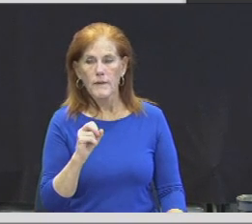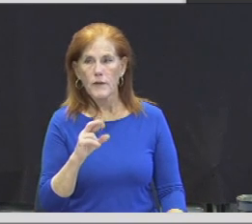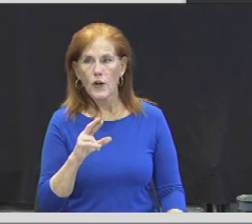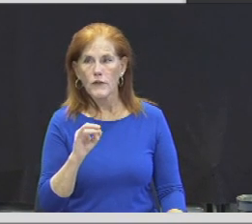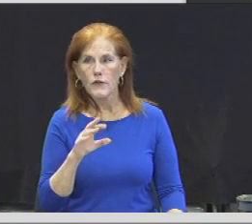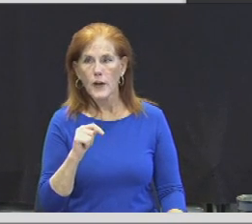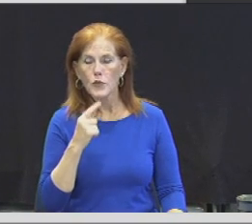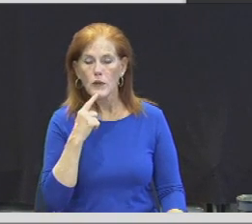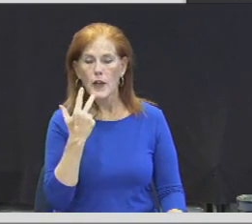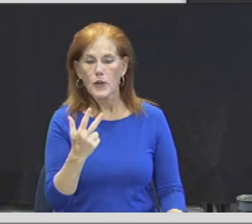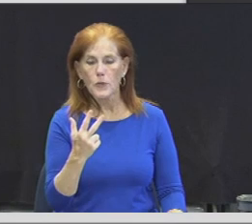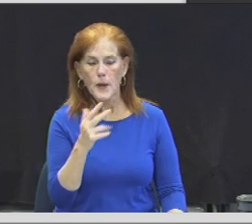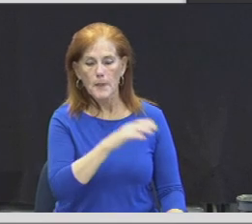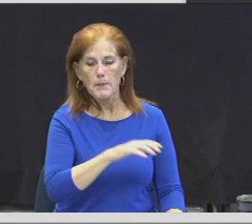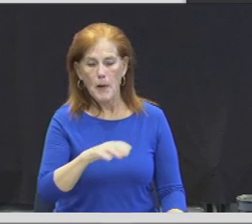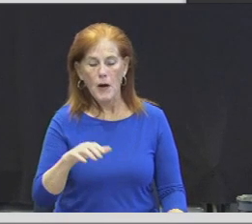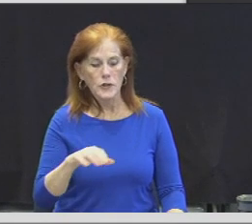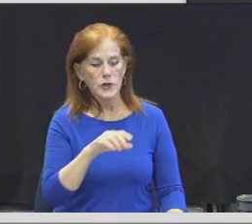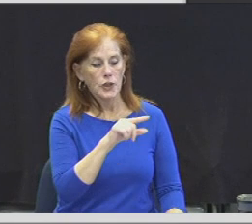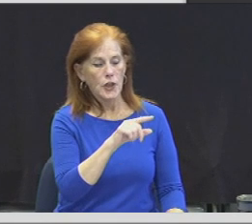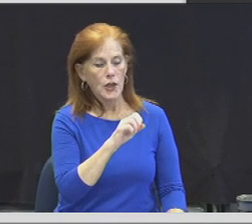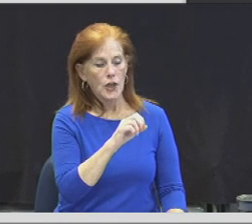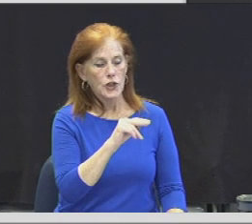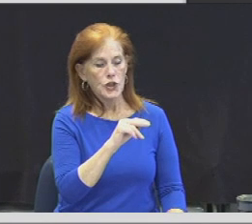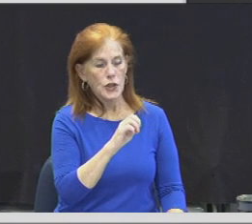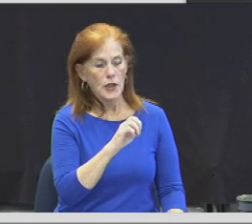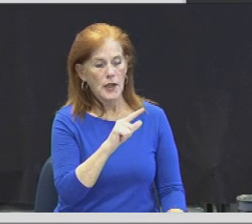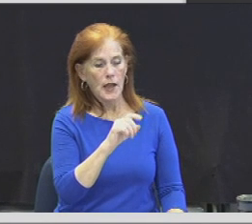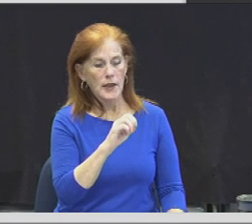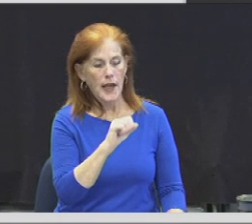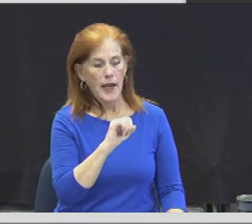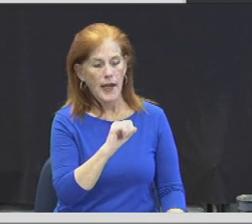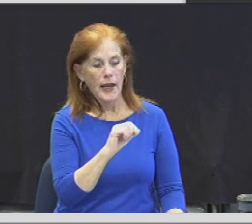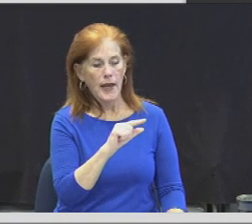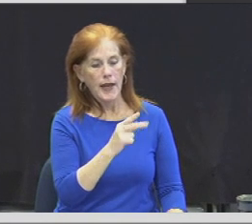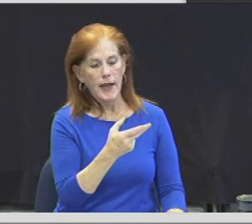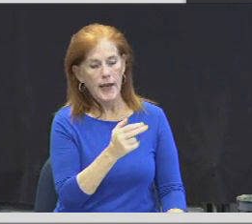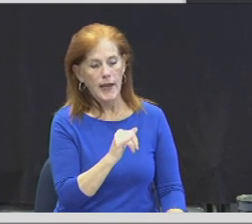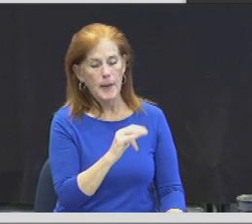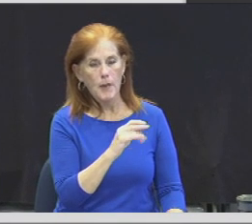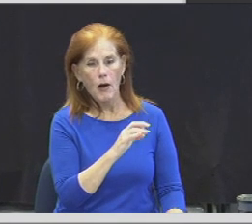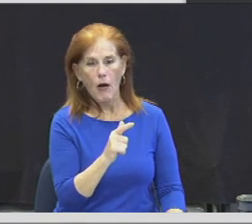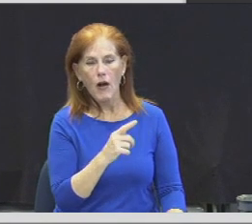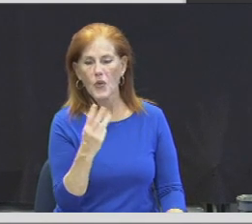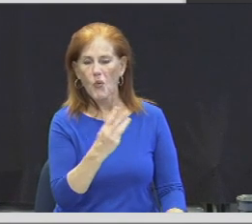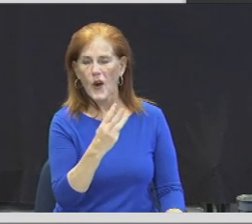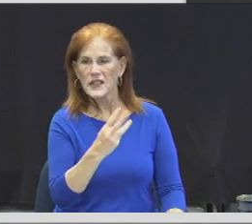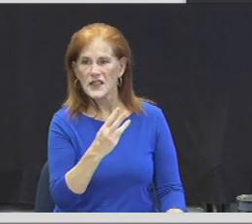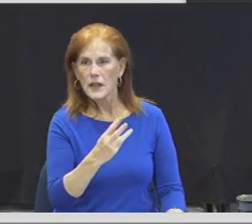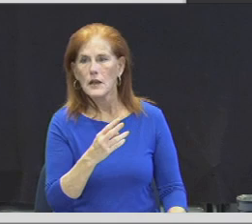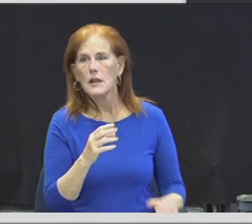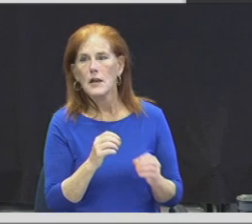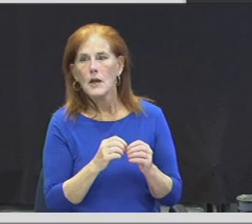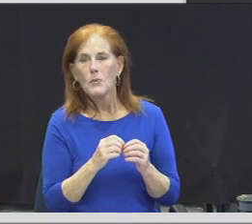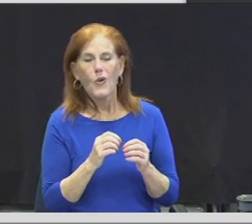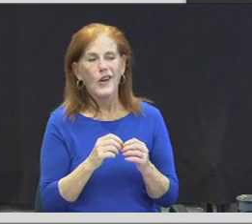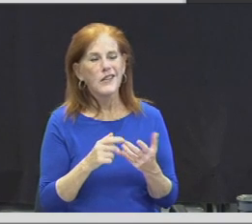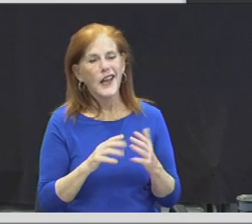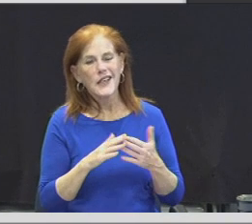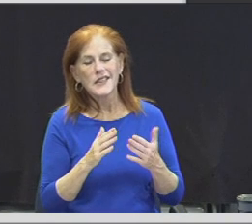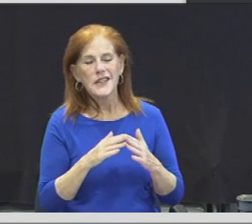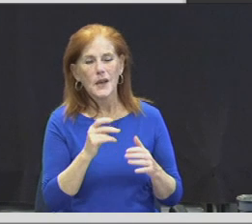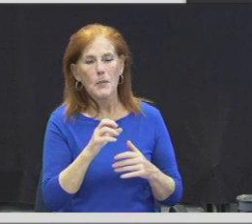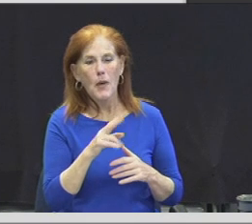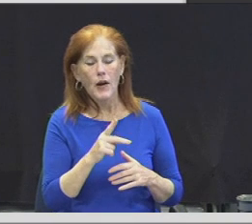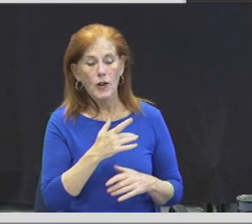is three components. There's Jean Leahy Mall, which is sort of the western and kind of most downtown adjacent one. It's designed as more of a kind of urban park.